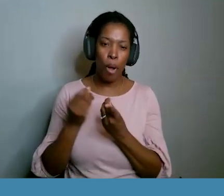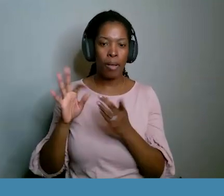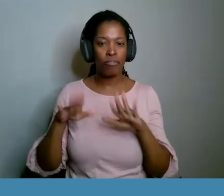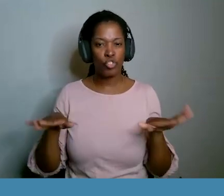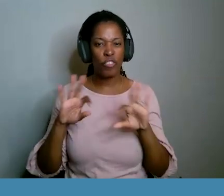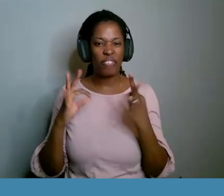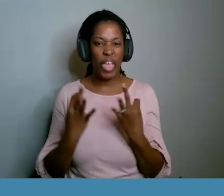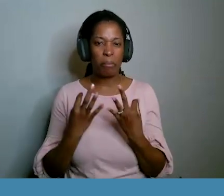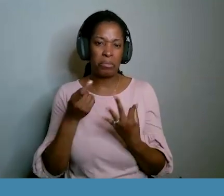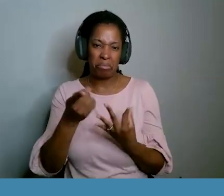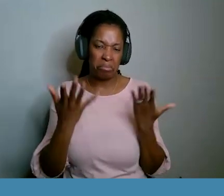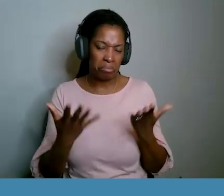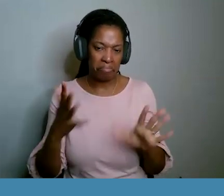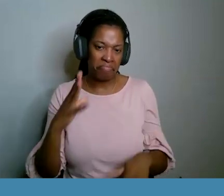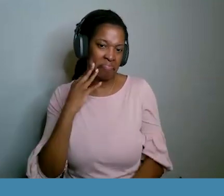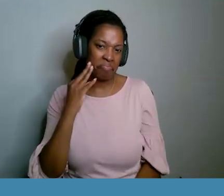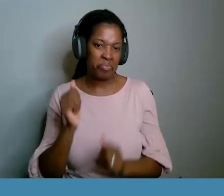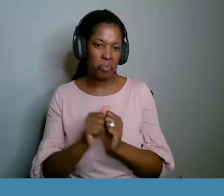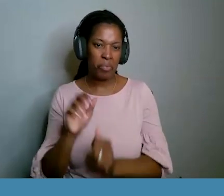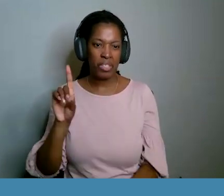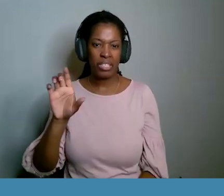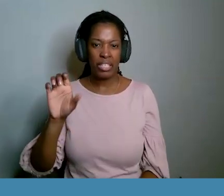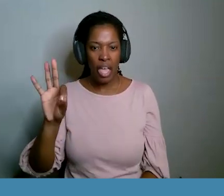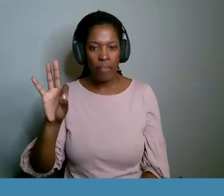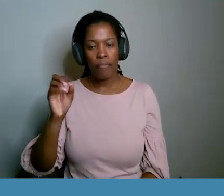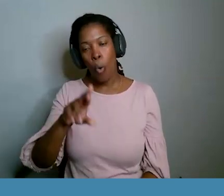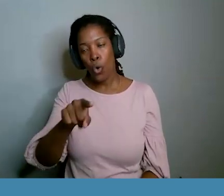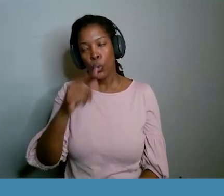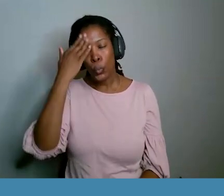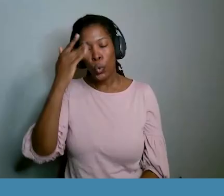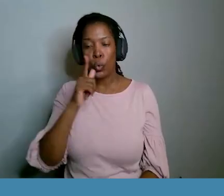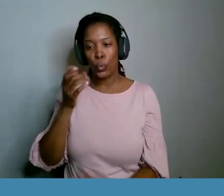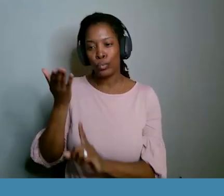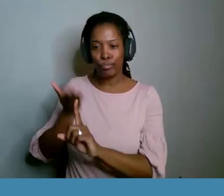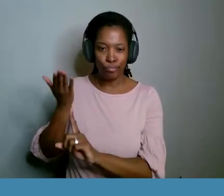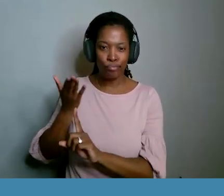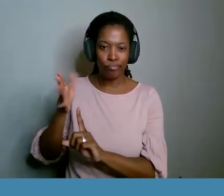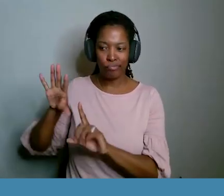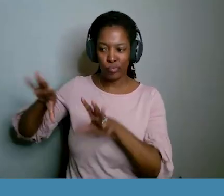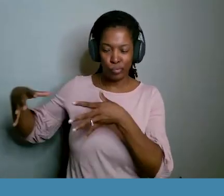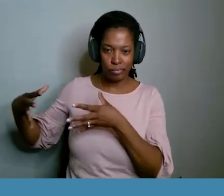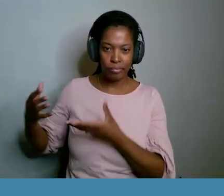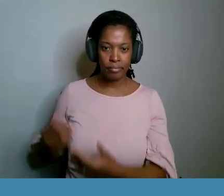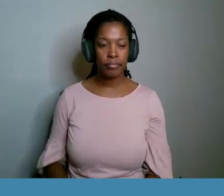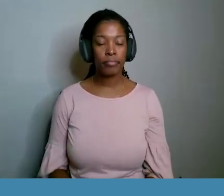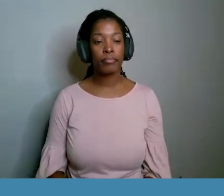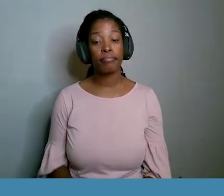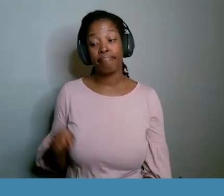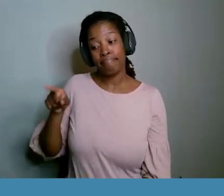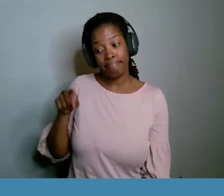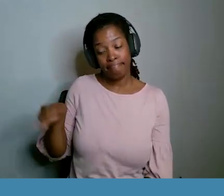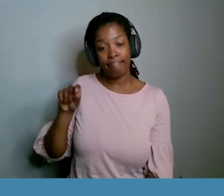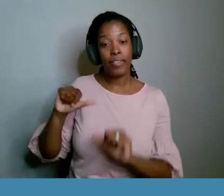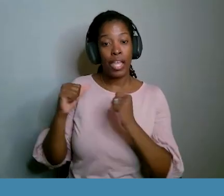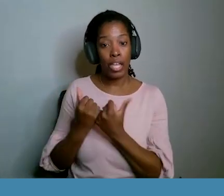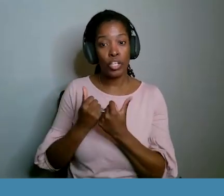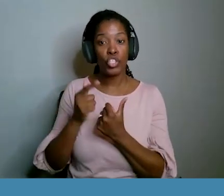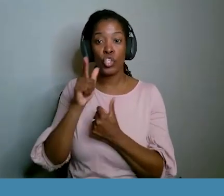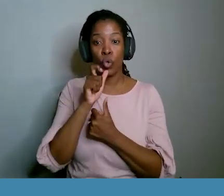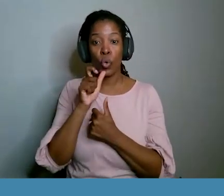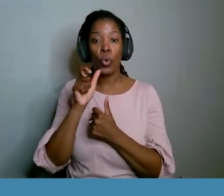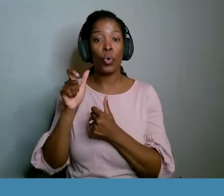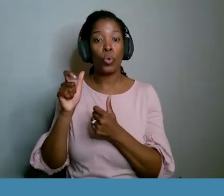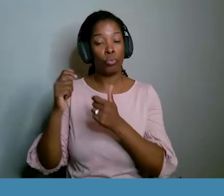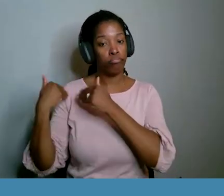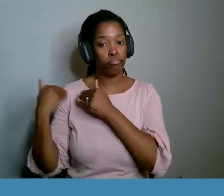of you have had experience with DCF or know who they are. They are the agency that is tasked with managing